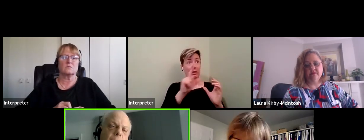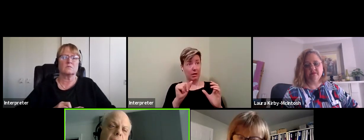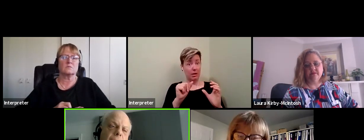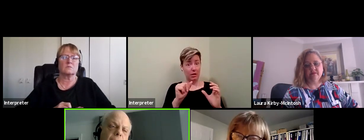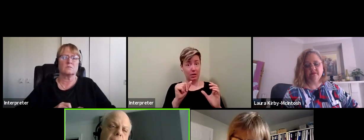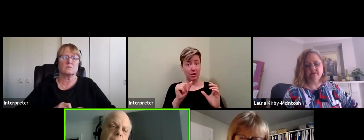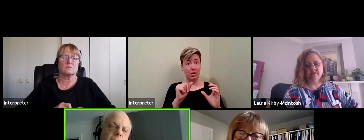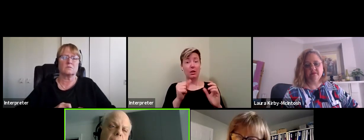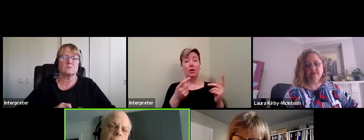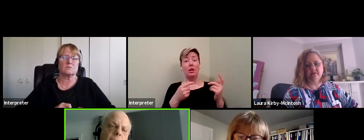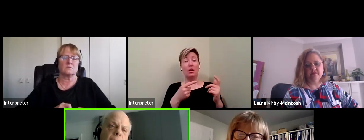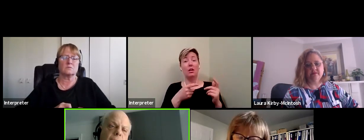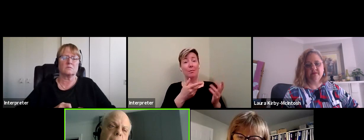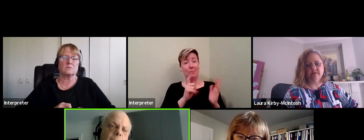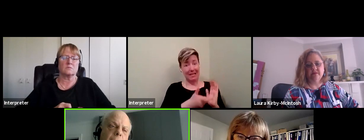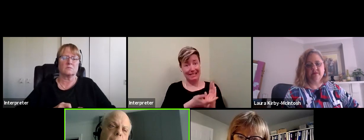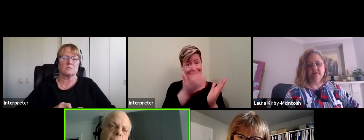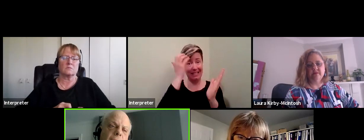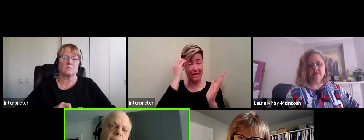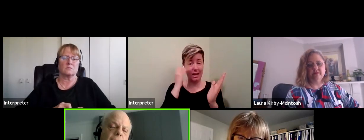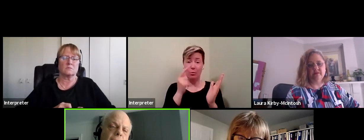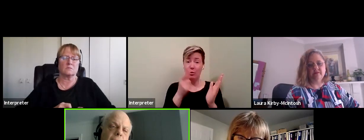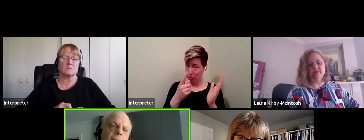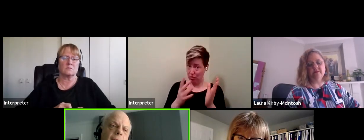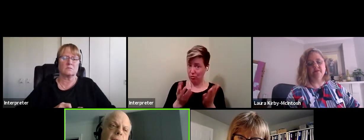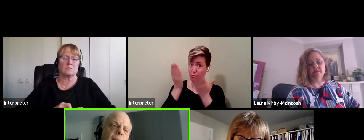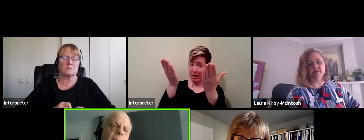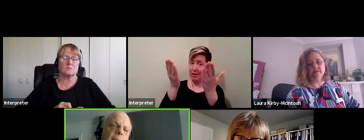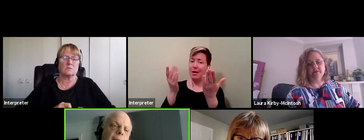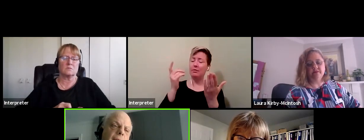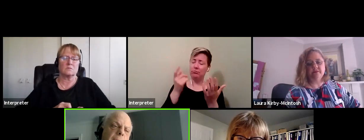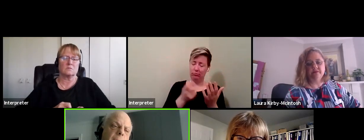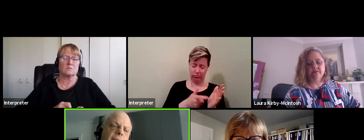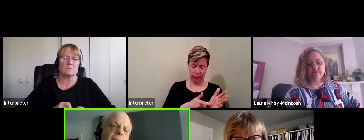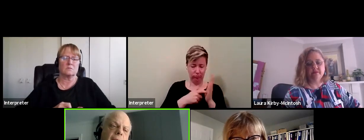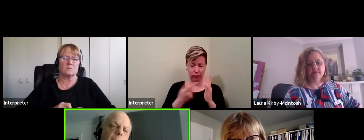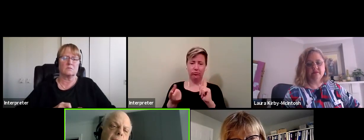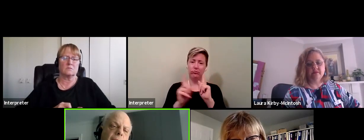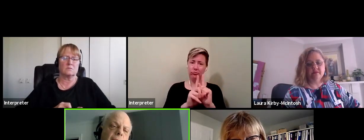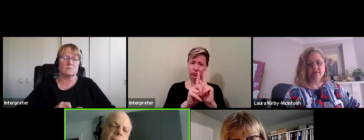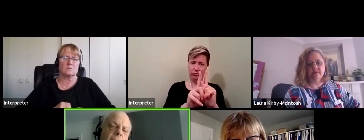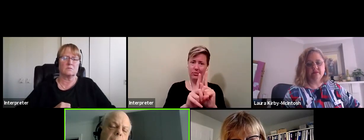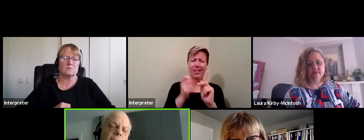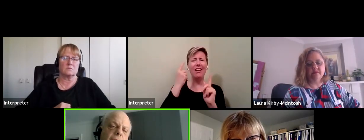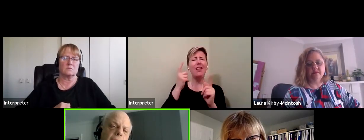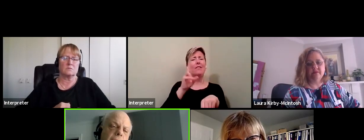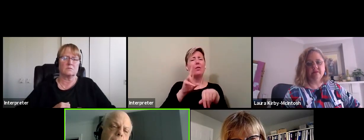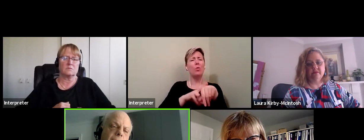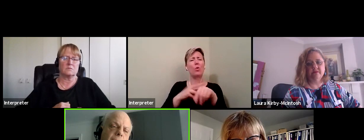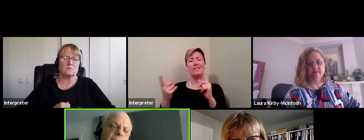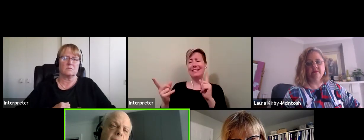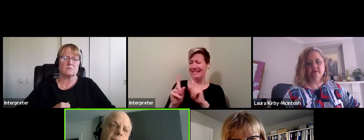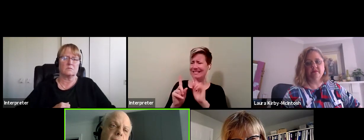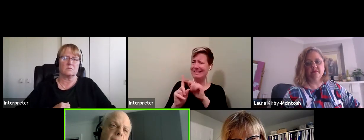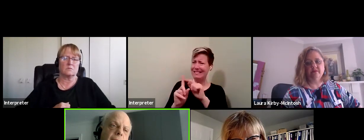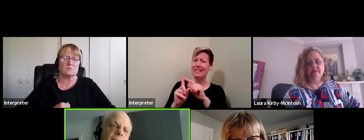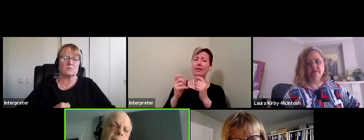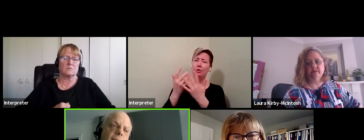properly screened for symptoms at the door and given proper protection, to go into the hospital so they can provide communication support for